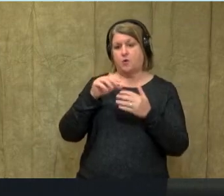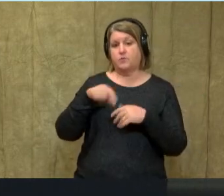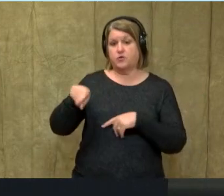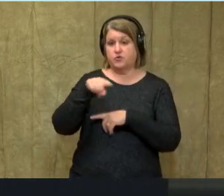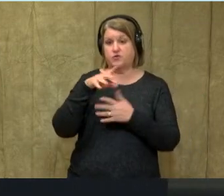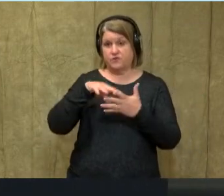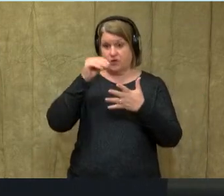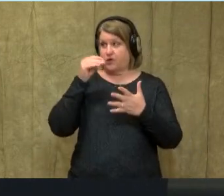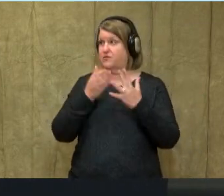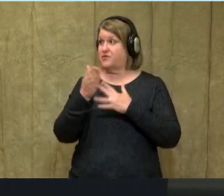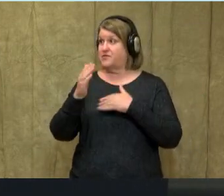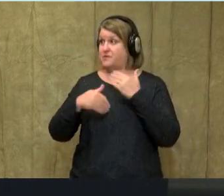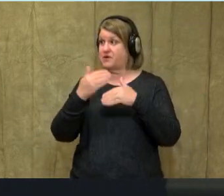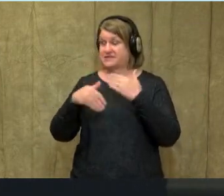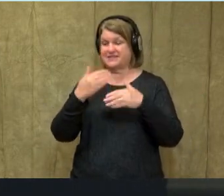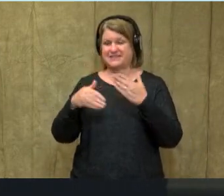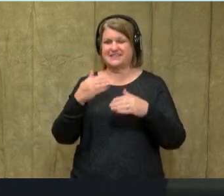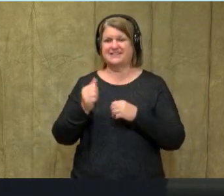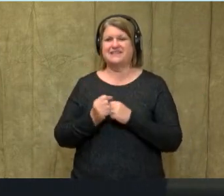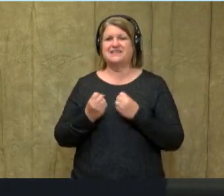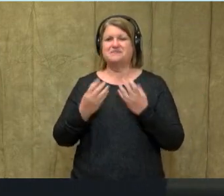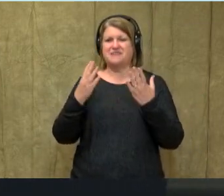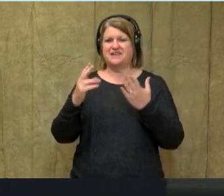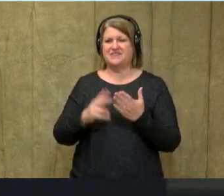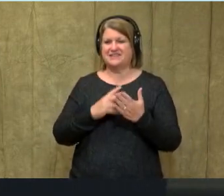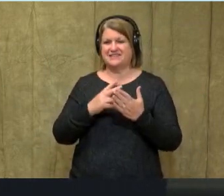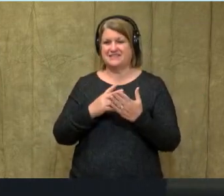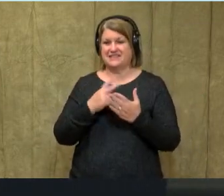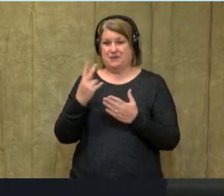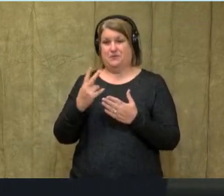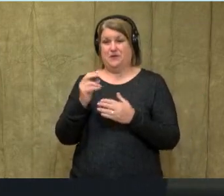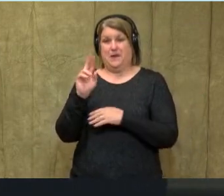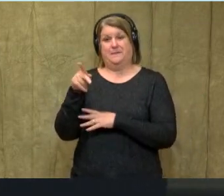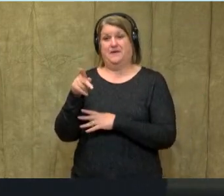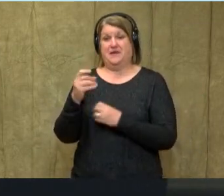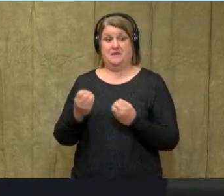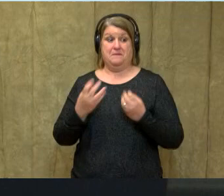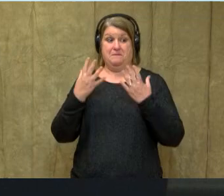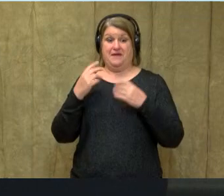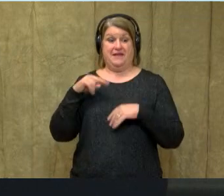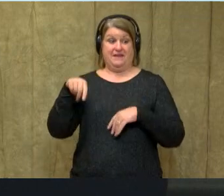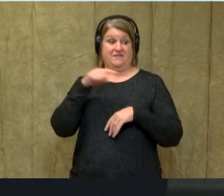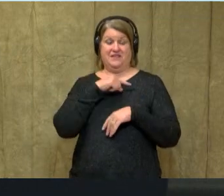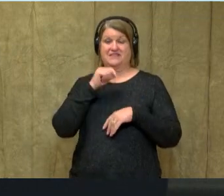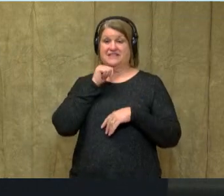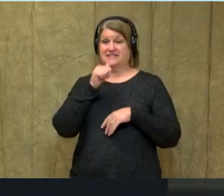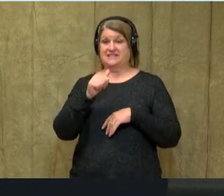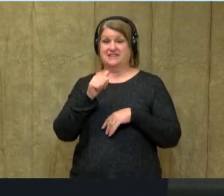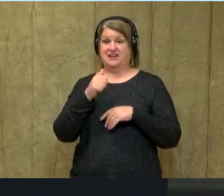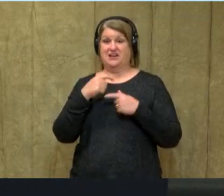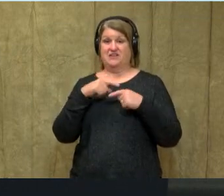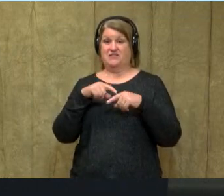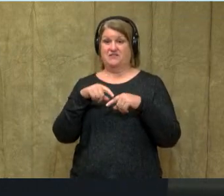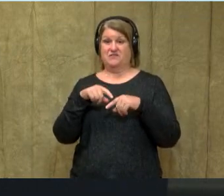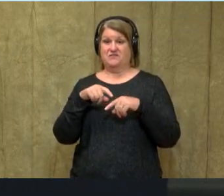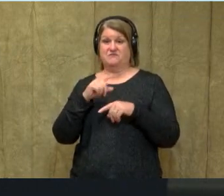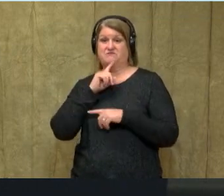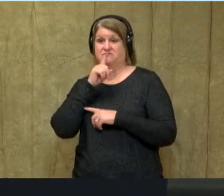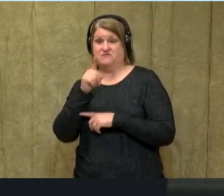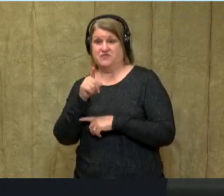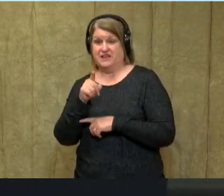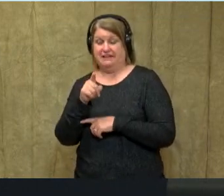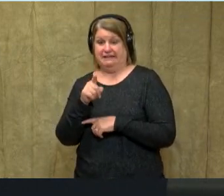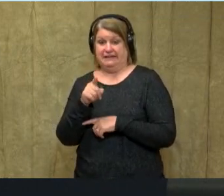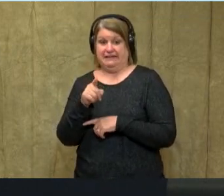We leveled up. Most of us. Yes. Had not ever really tackled distance learning,